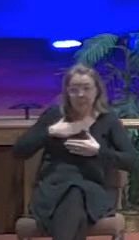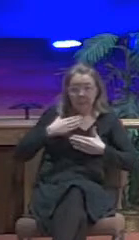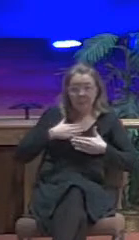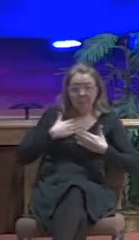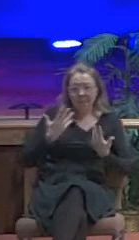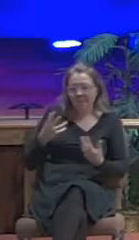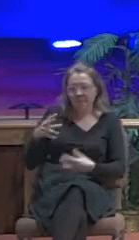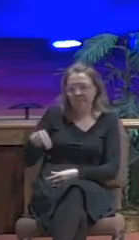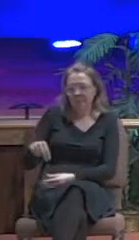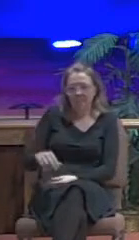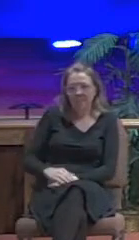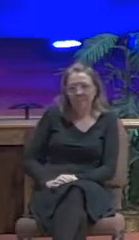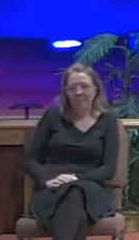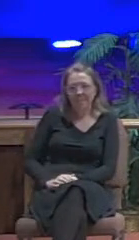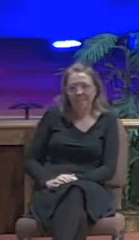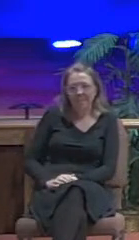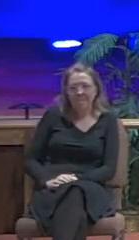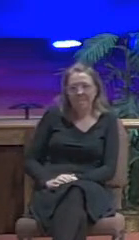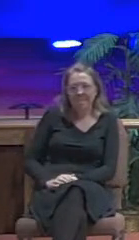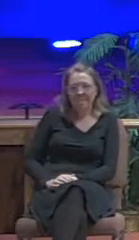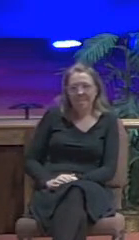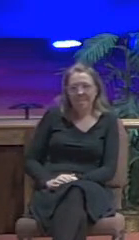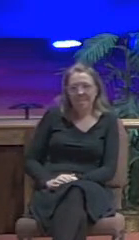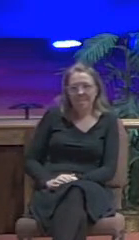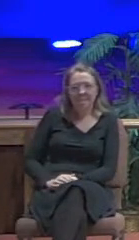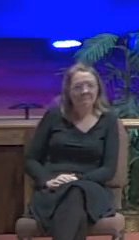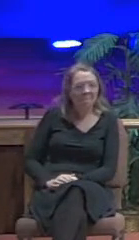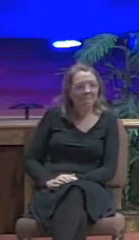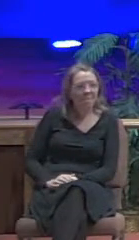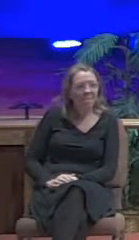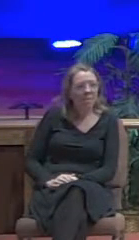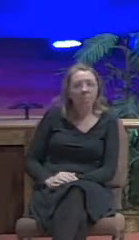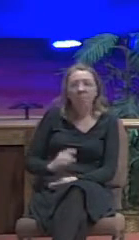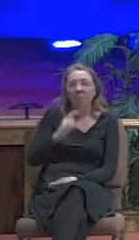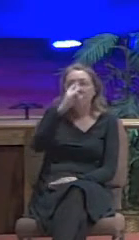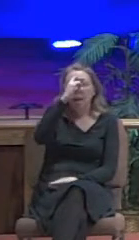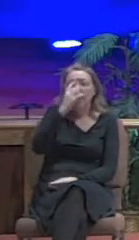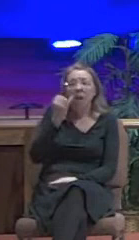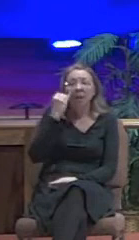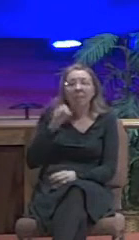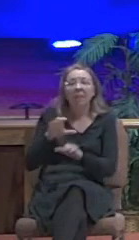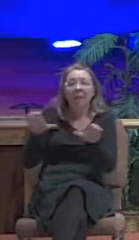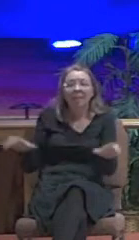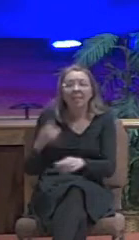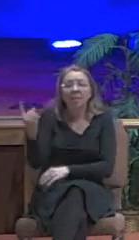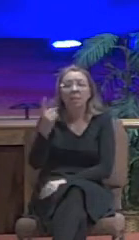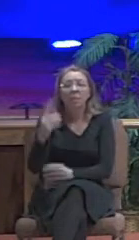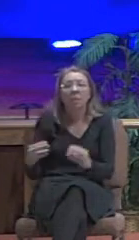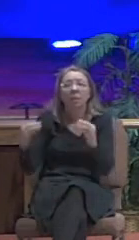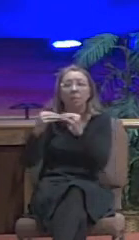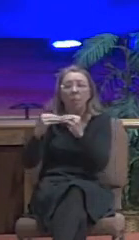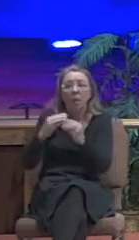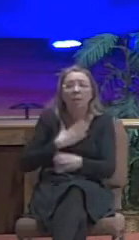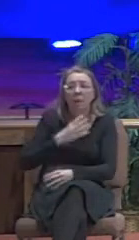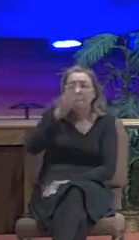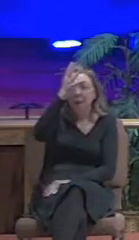I never got it. I thought if I just did something more, I could win his approval. I tried every sport